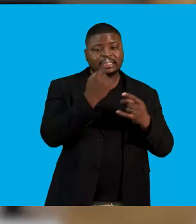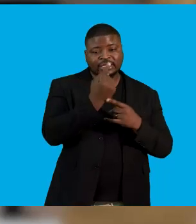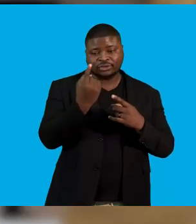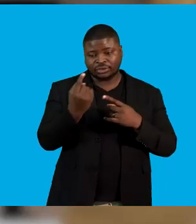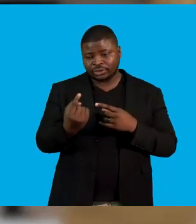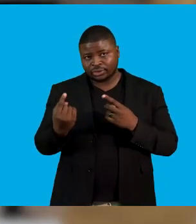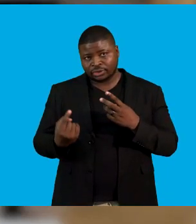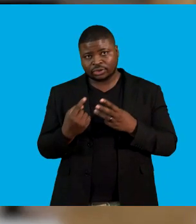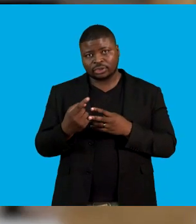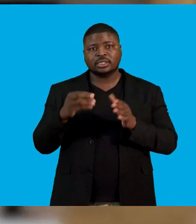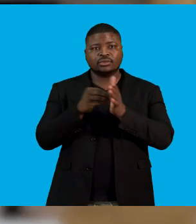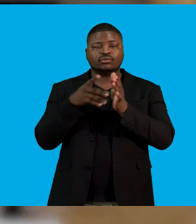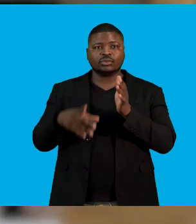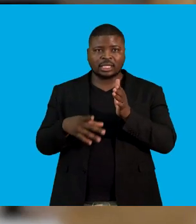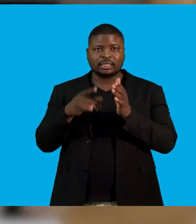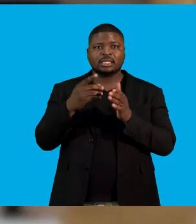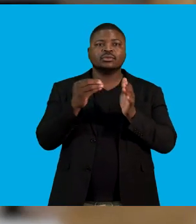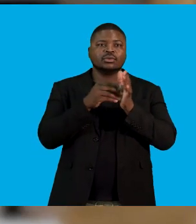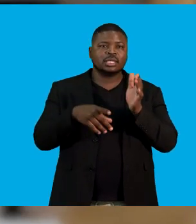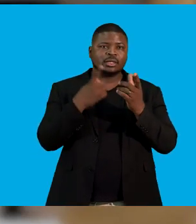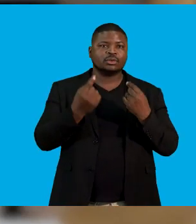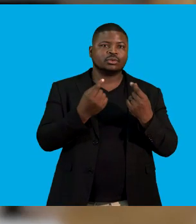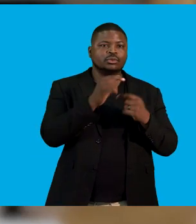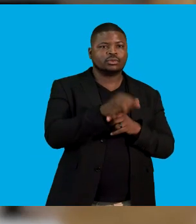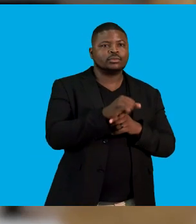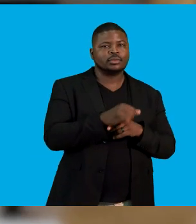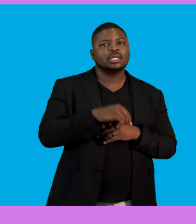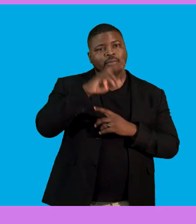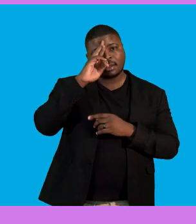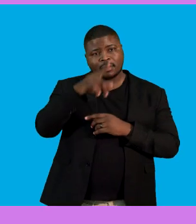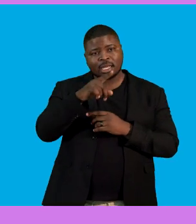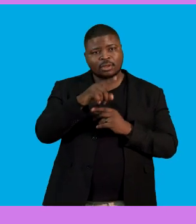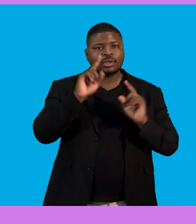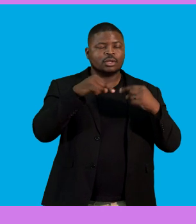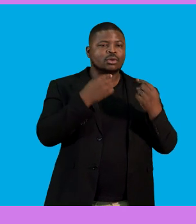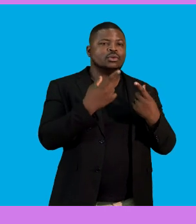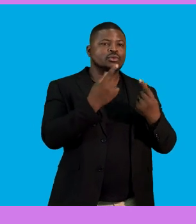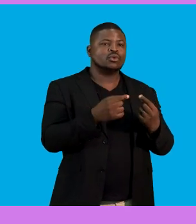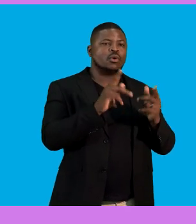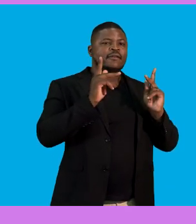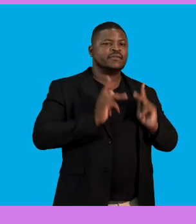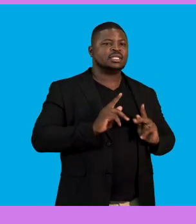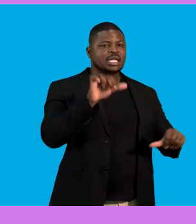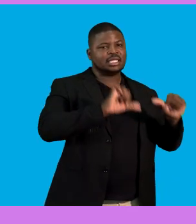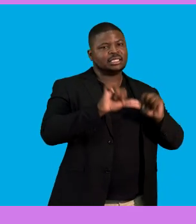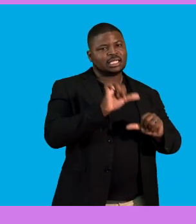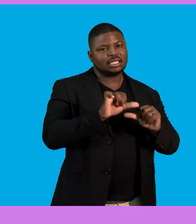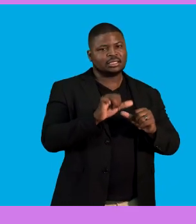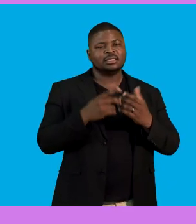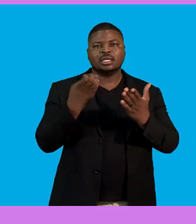choose in our schools, there's subjects that you cannot do with other subjects. For an example, some you cannot do physical science